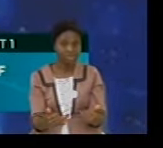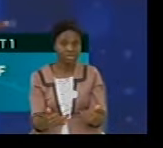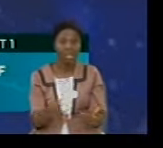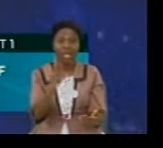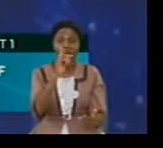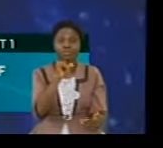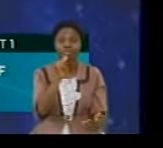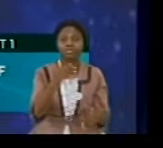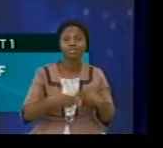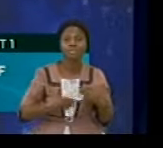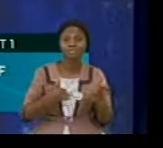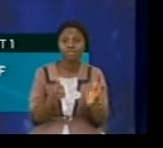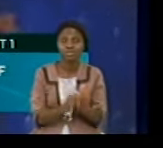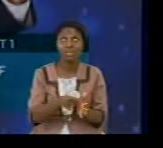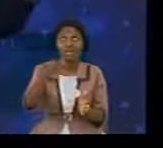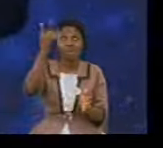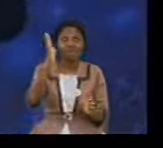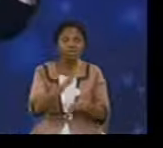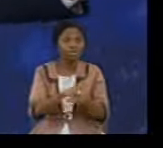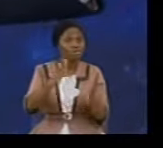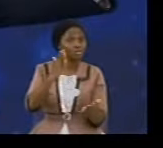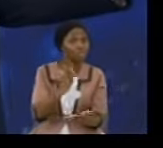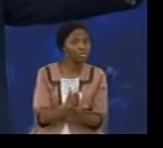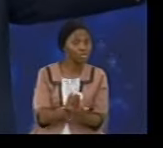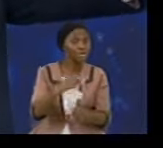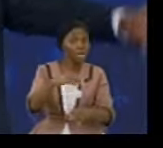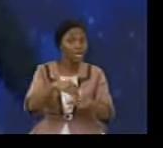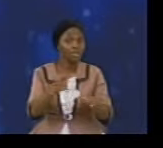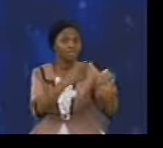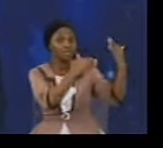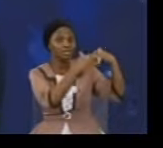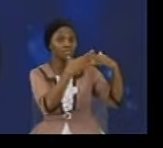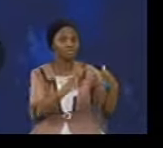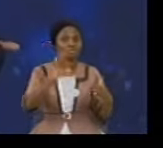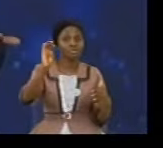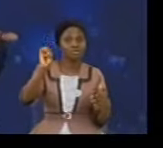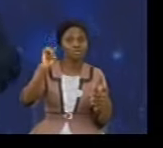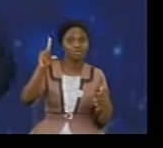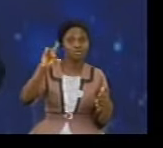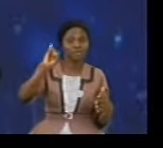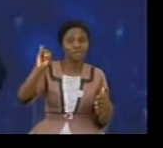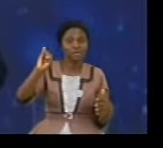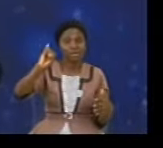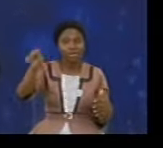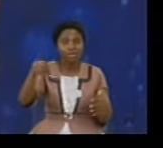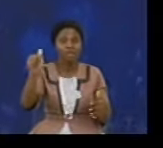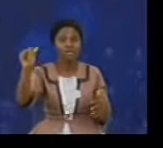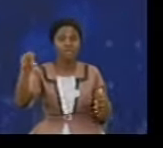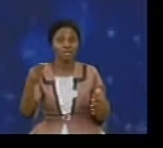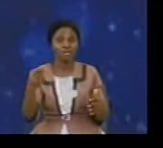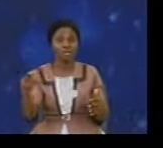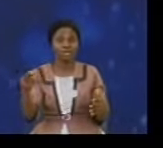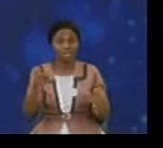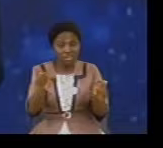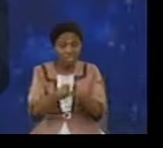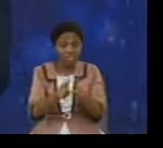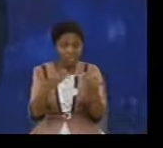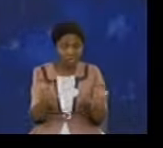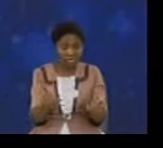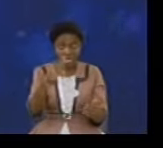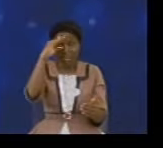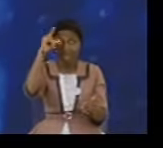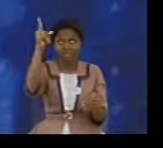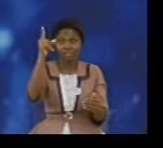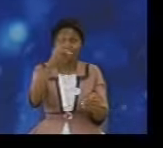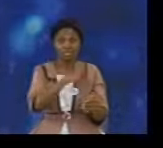Elijah and Elisha, that even now his kingdom is an everlasting kingdom. Even